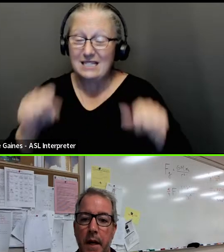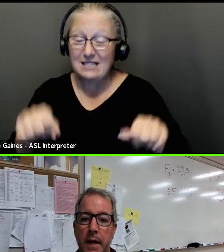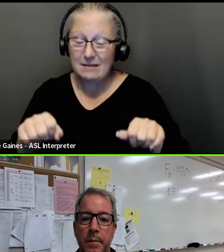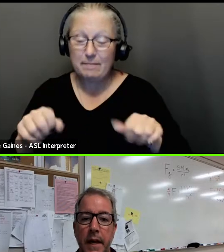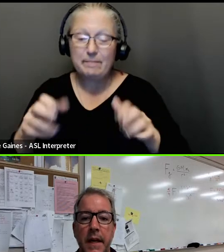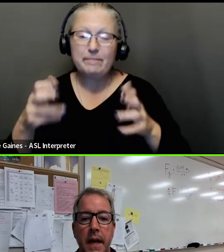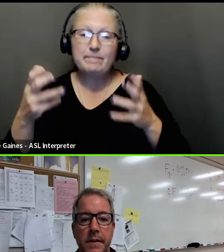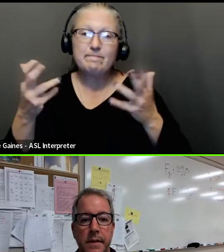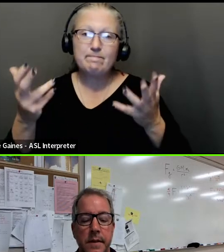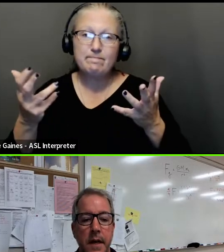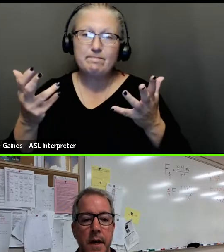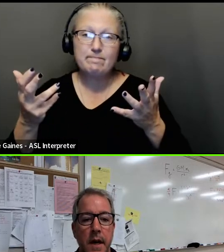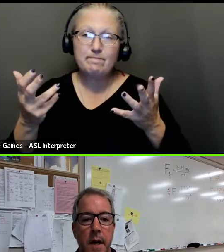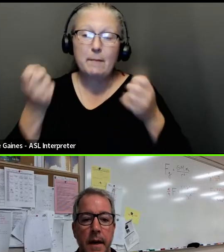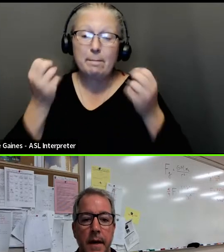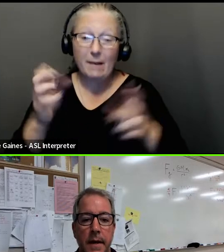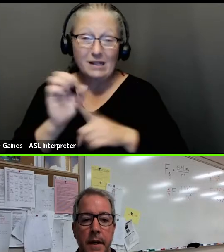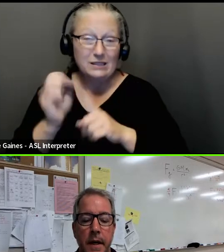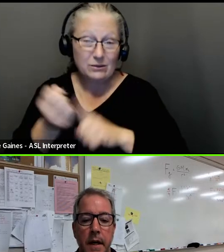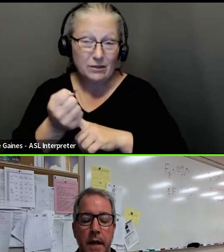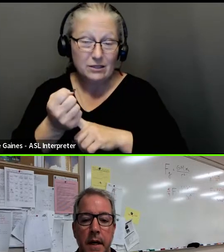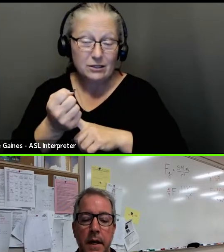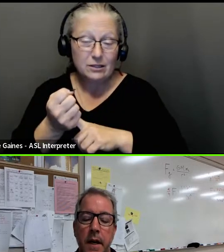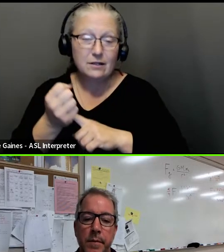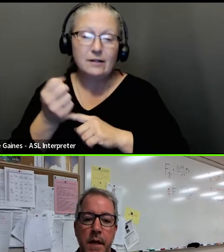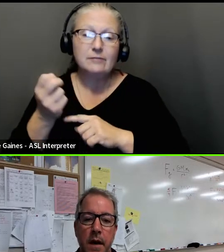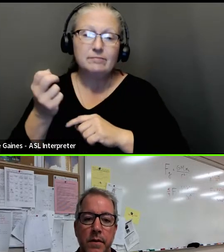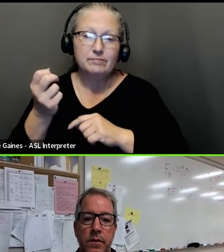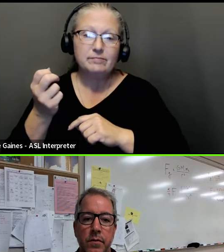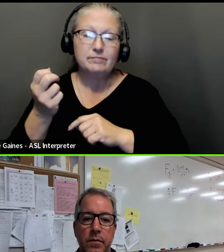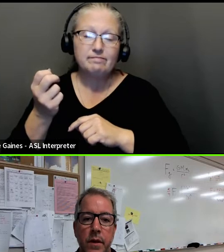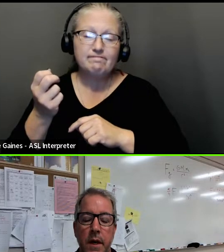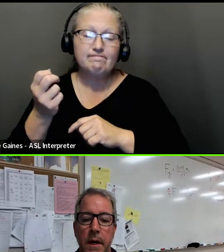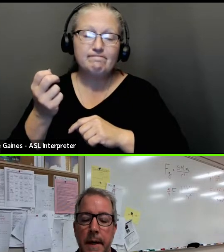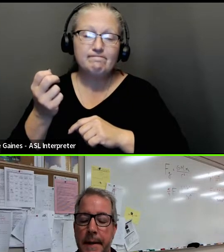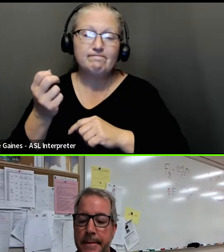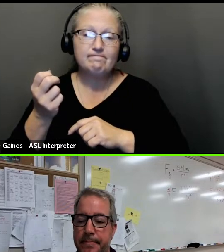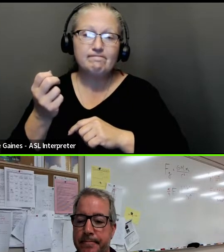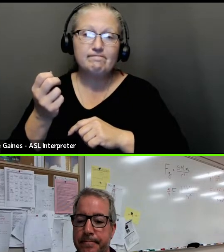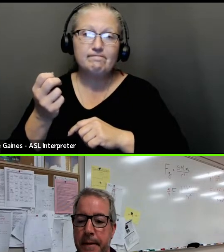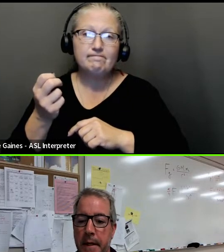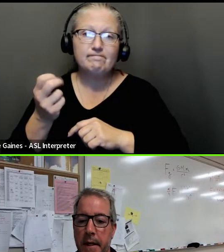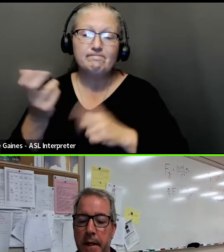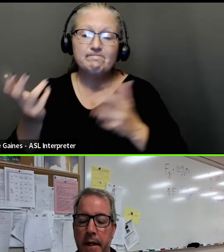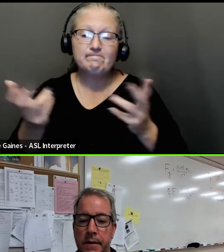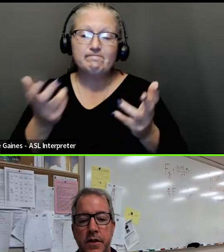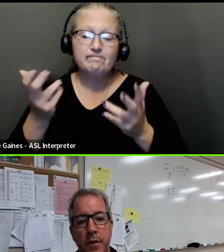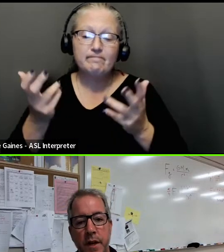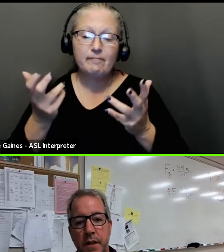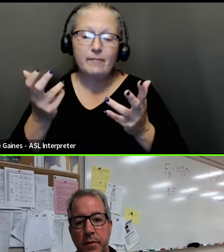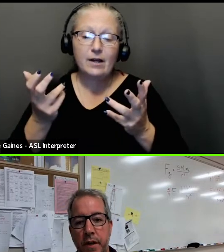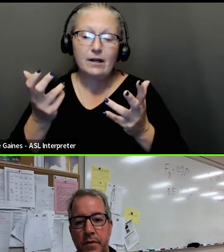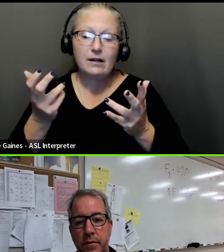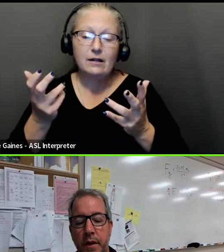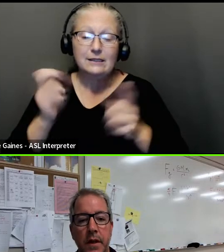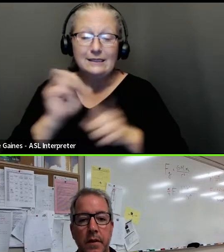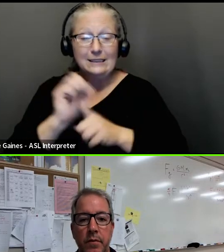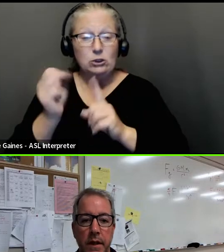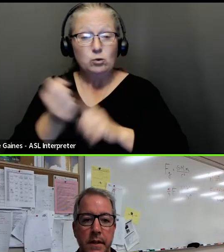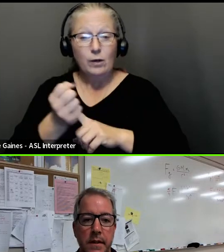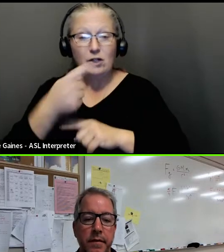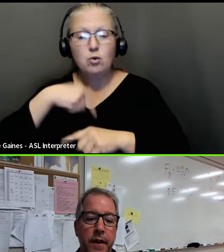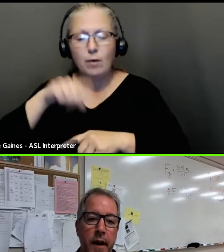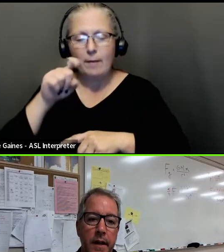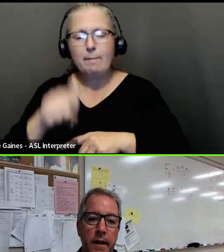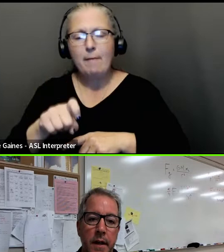and in many cases, it comes down to a situation in which we need